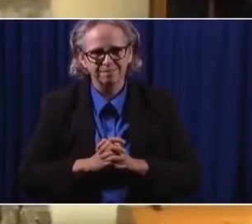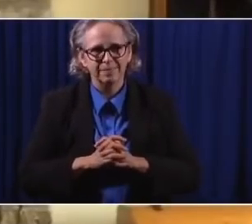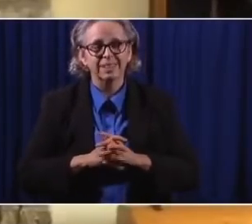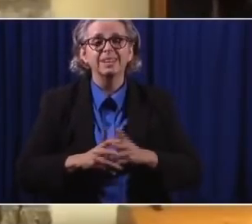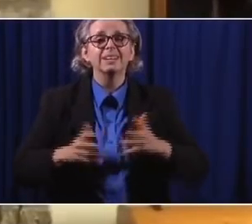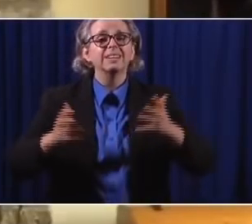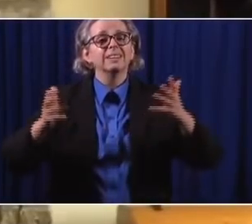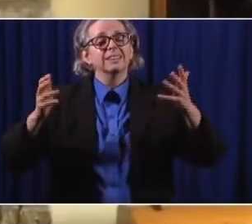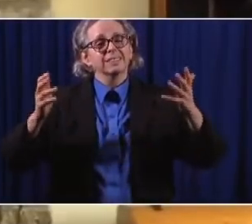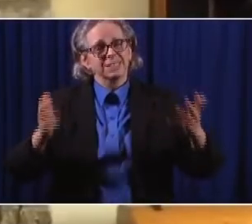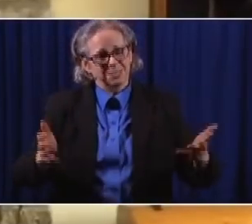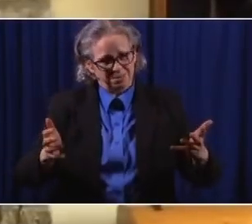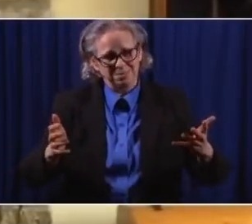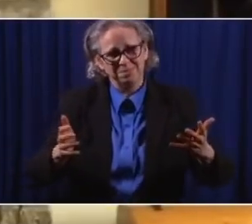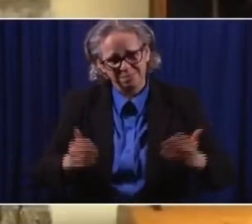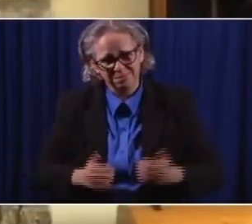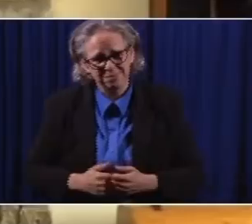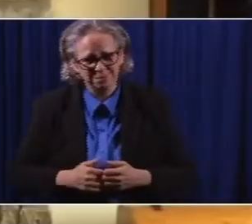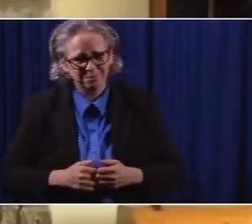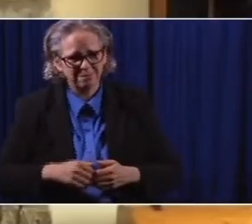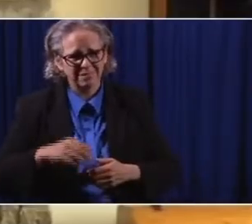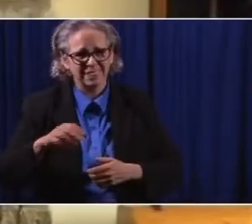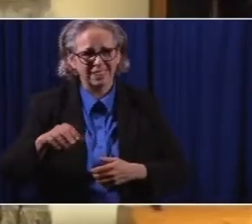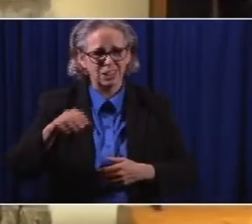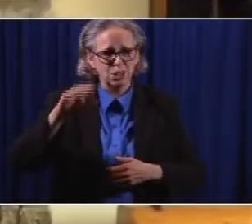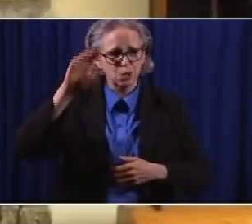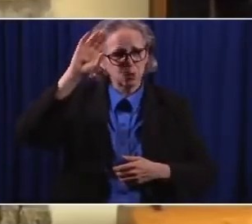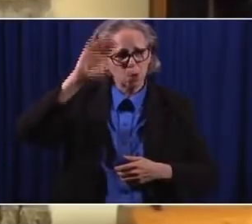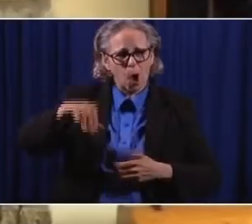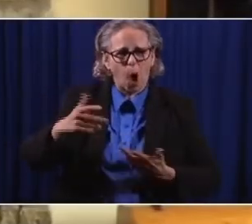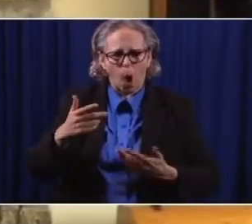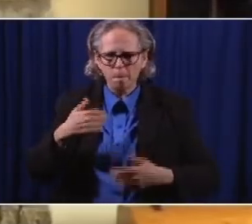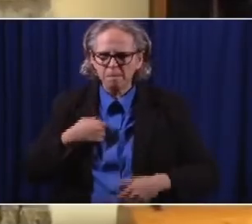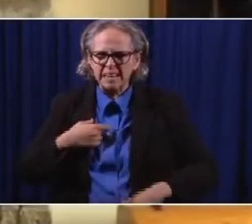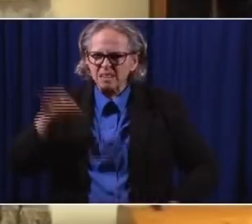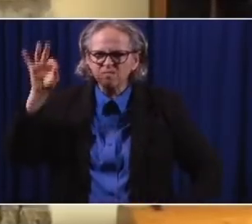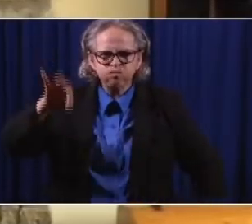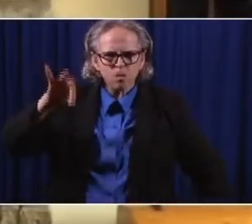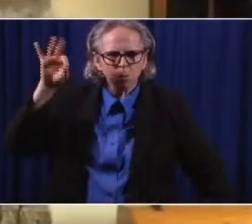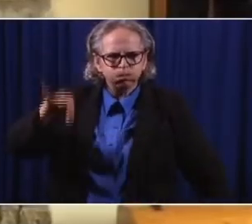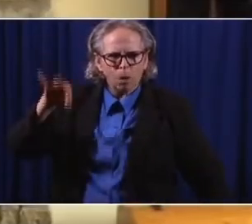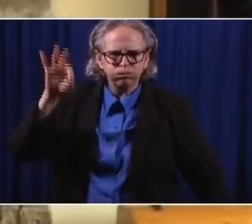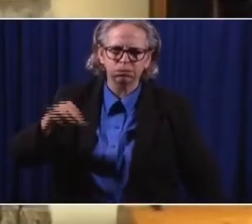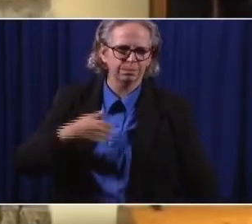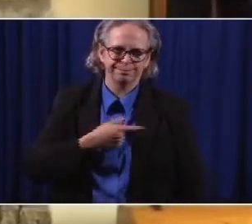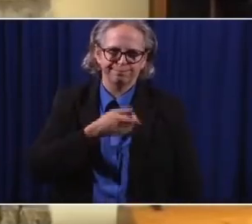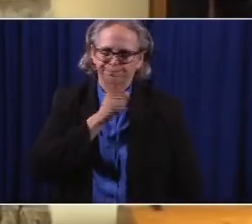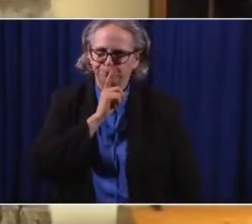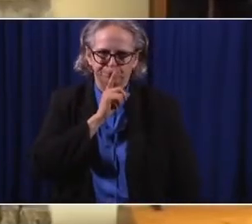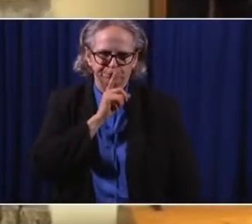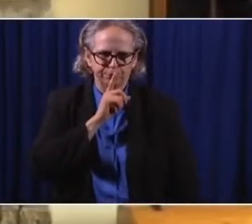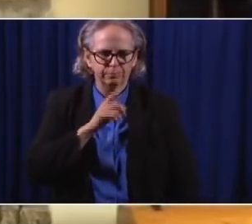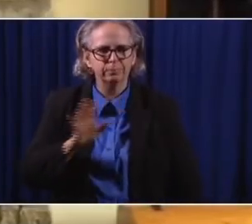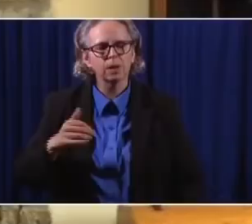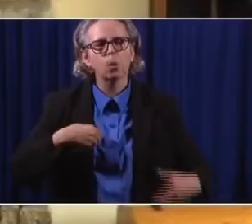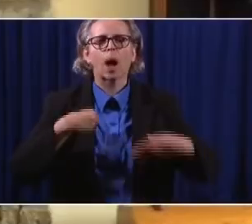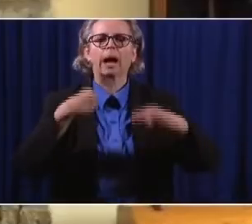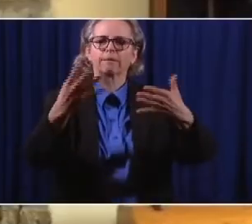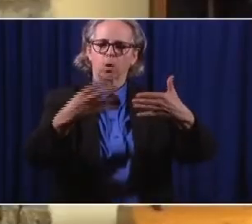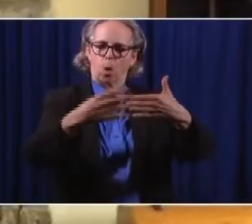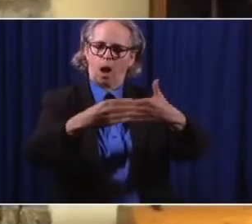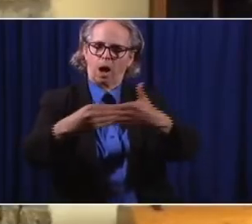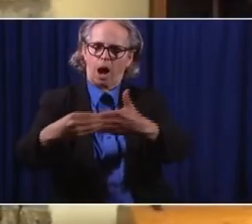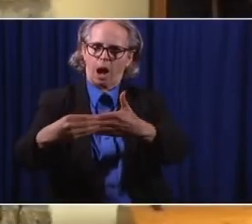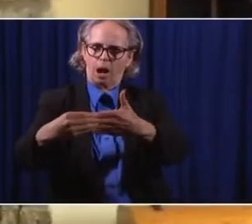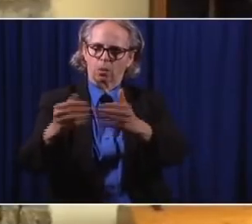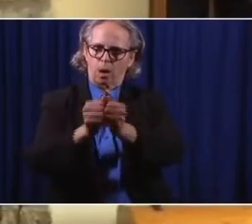mandate from the state in regard to purple. There's some guidance, and we tell people it's